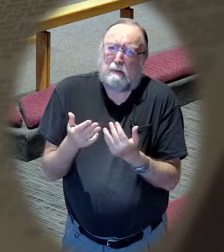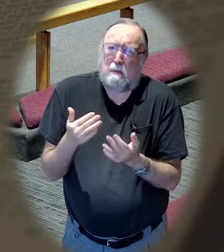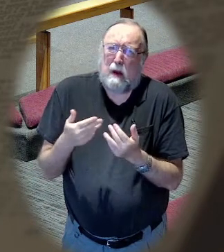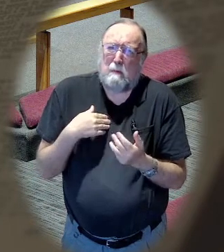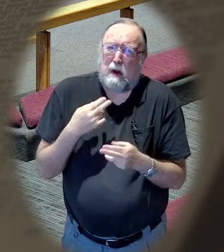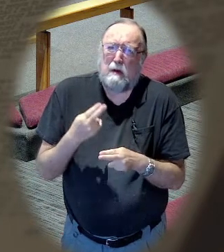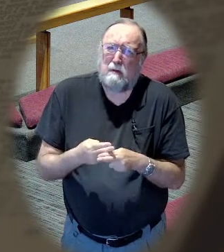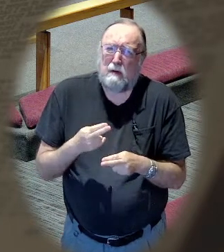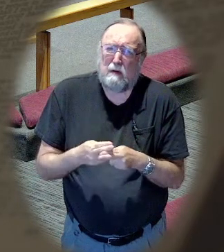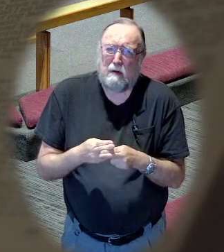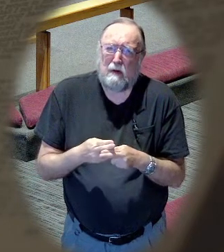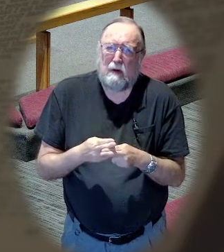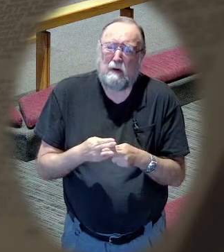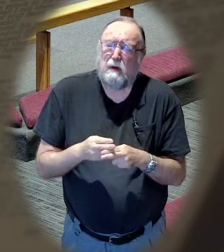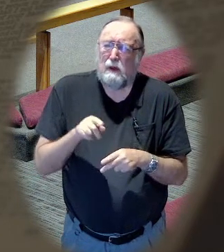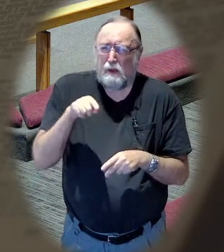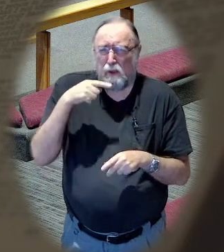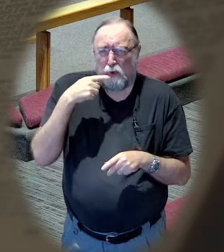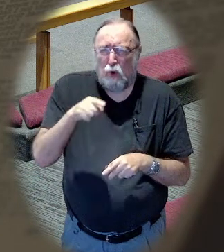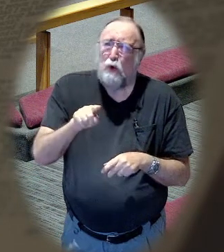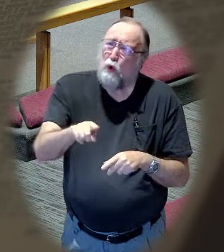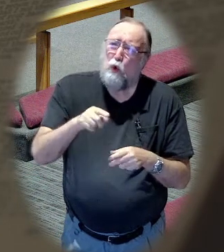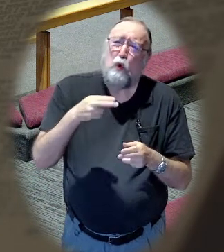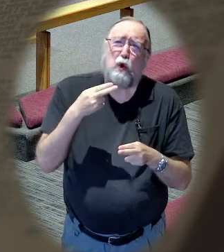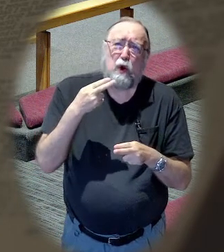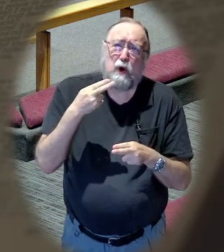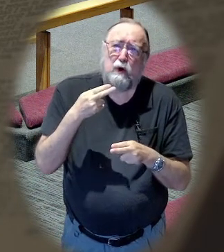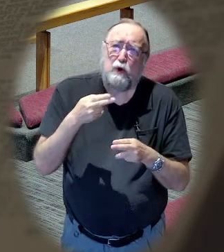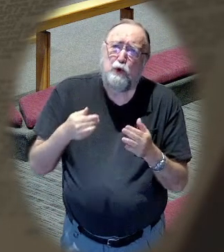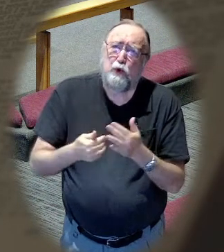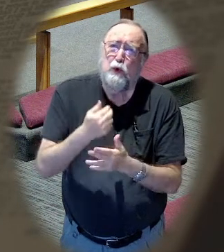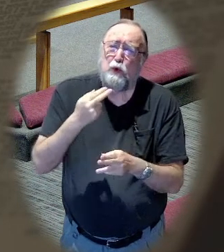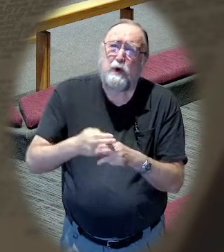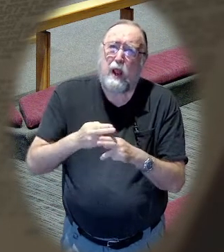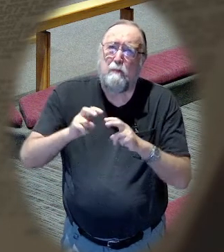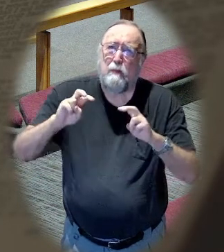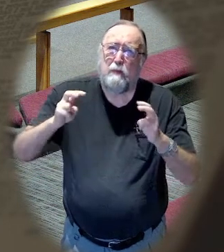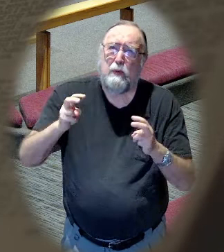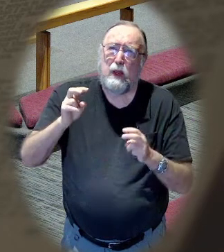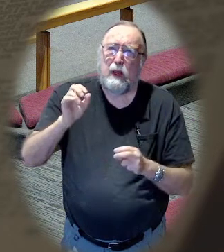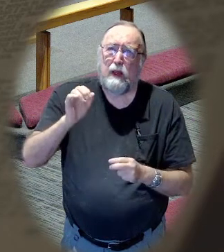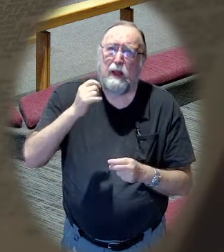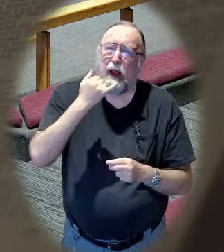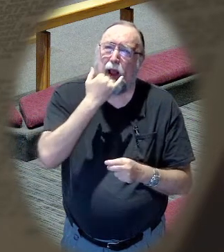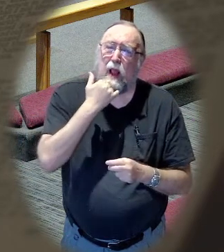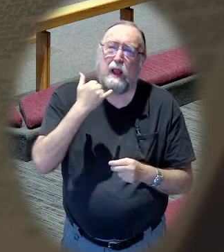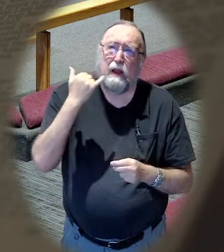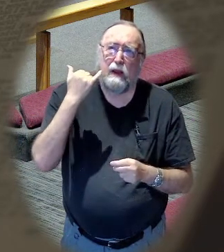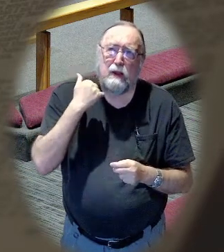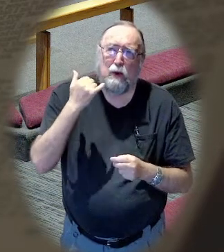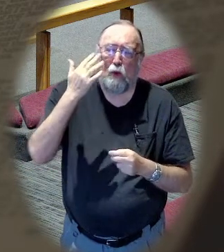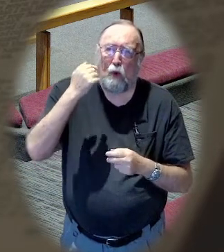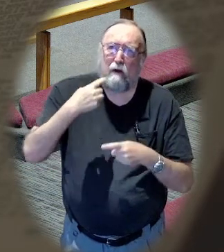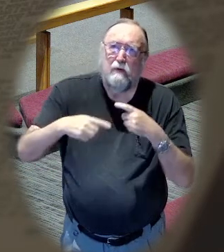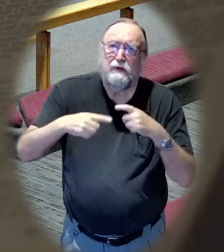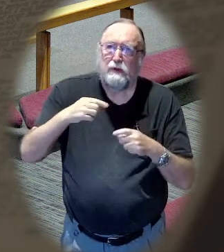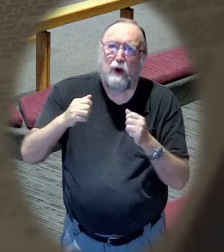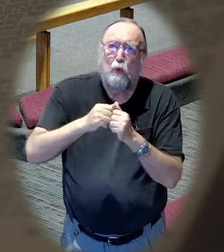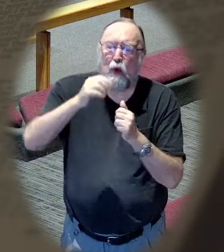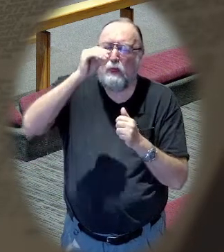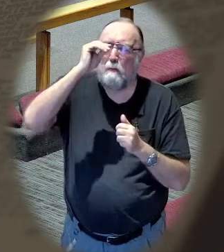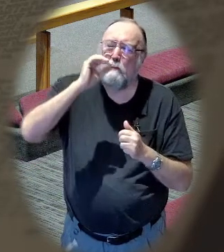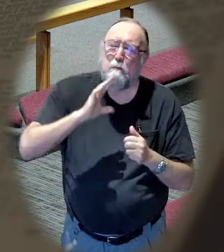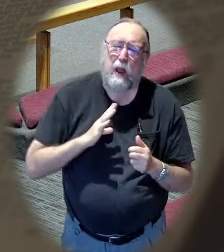said, "Your name shall no longer be called Jacob, but Israel, for you have striven with God and with men and have prevailed."